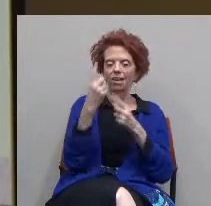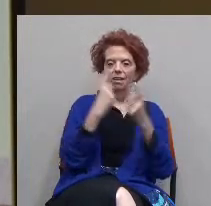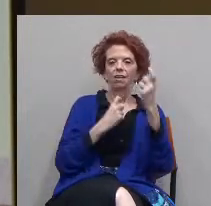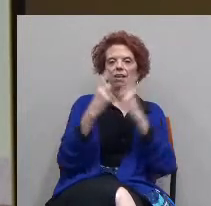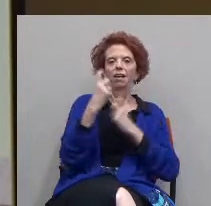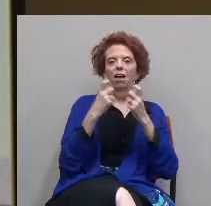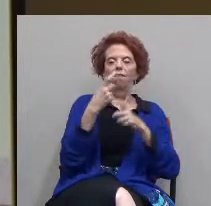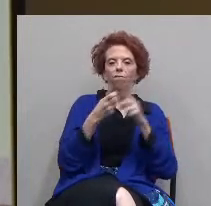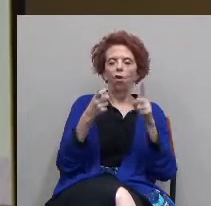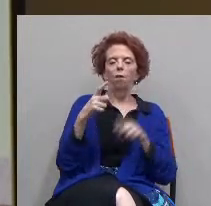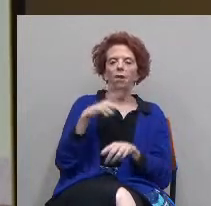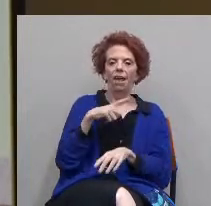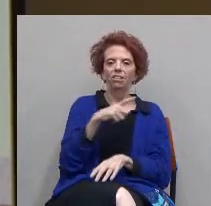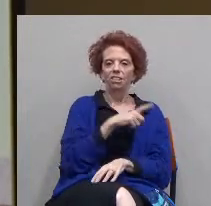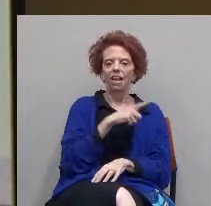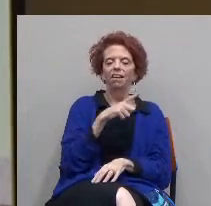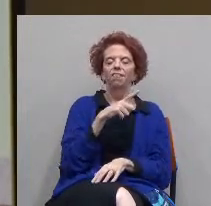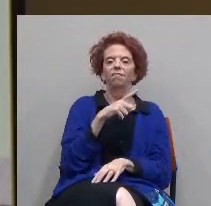from legislative